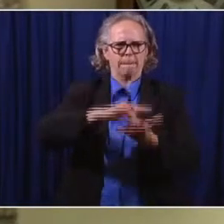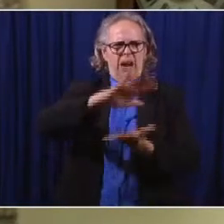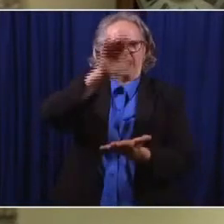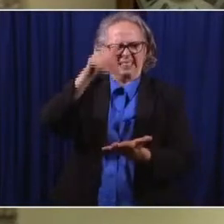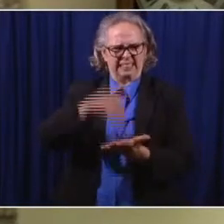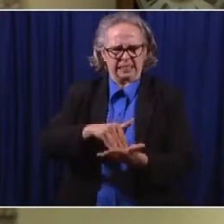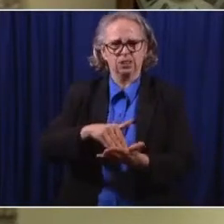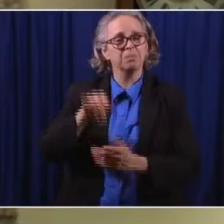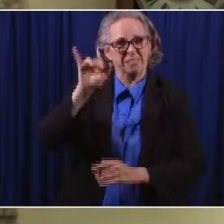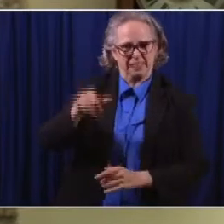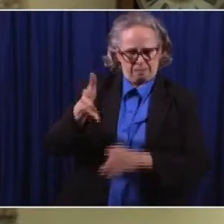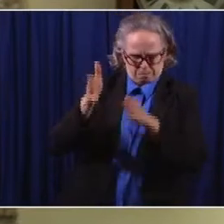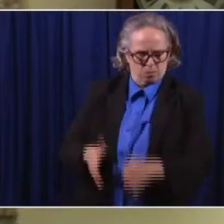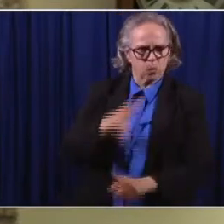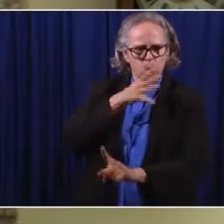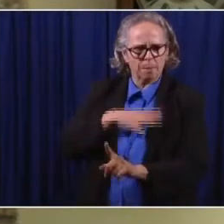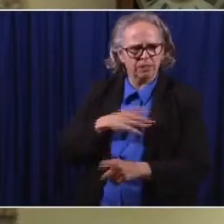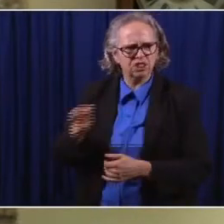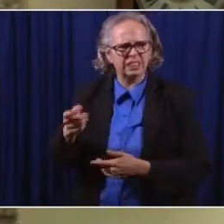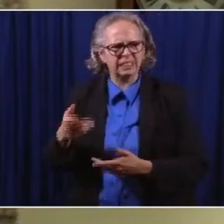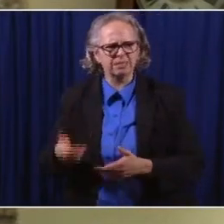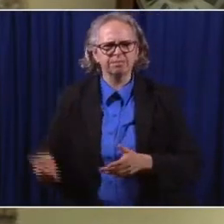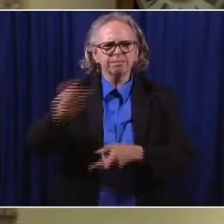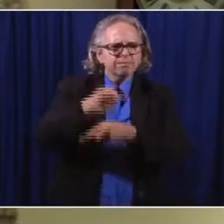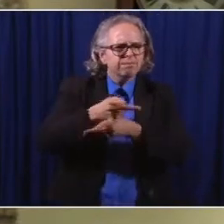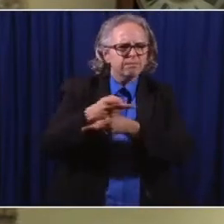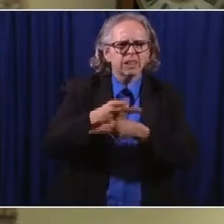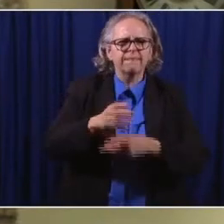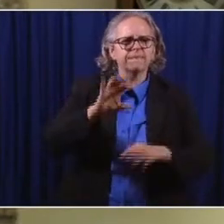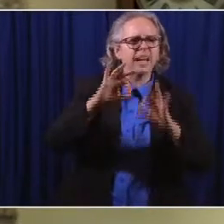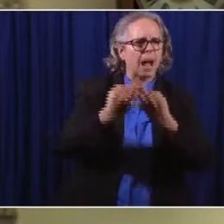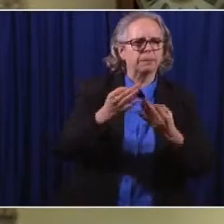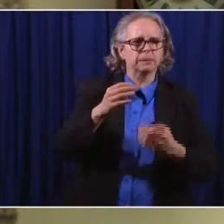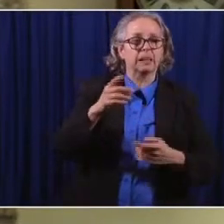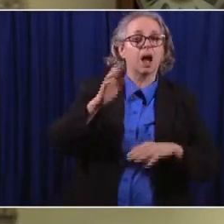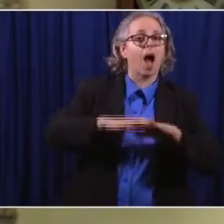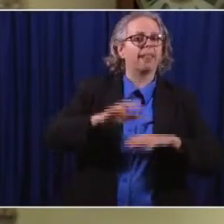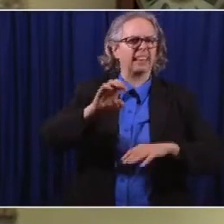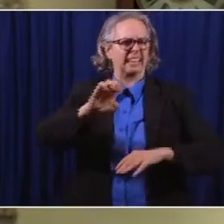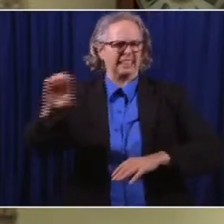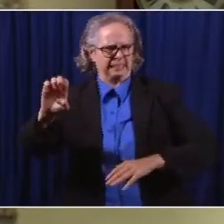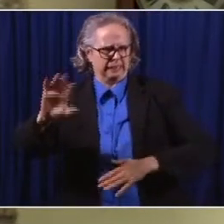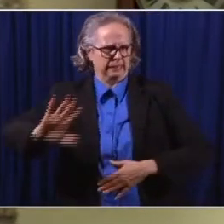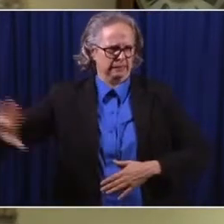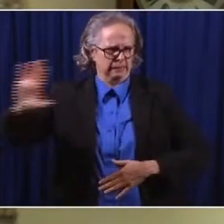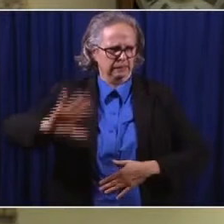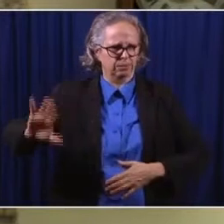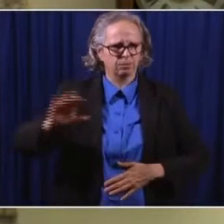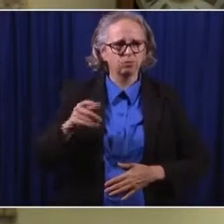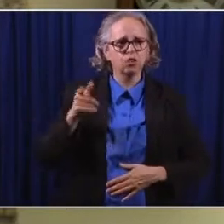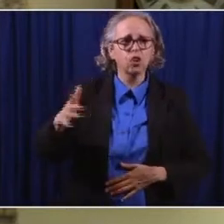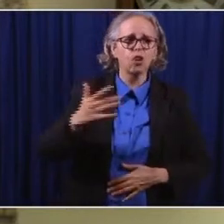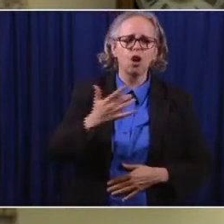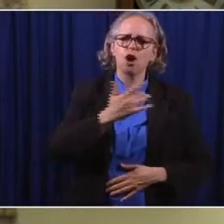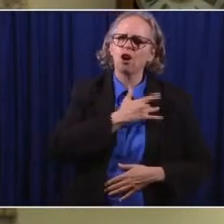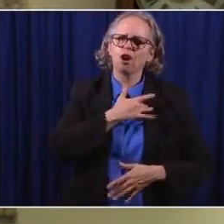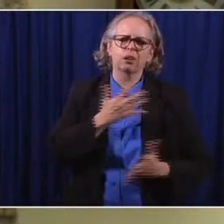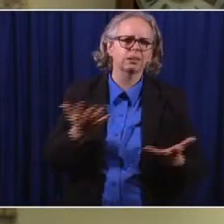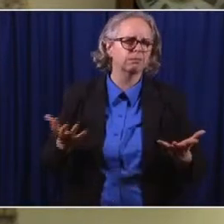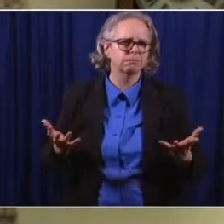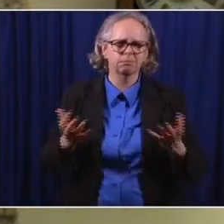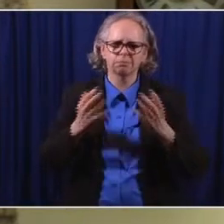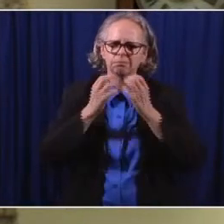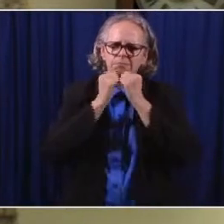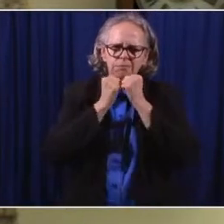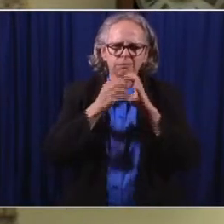at Ohio State East, OSU East. She's had a heart for service and community health. She's a proud graduate of the medical